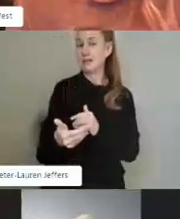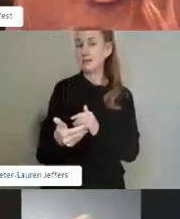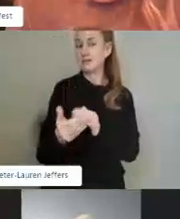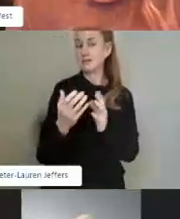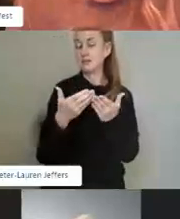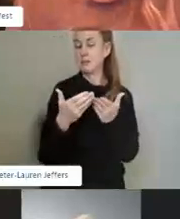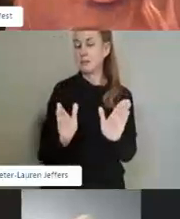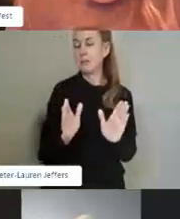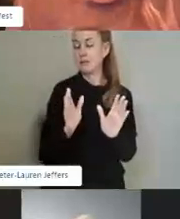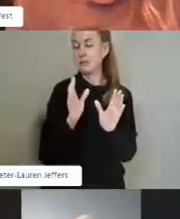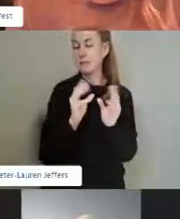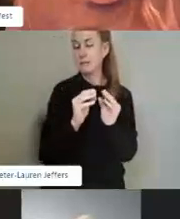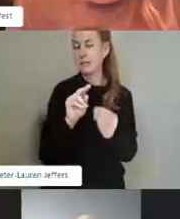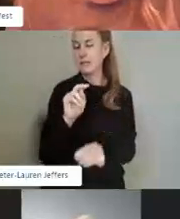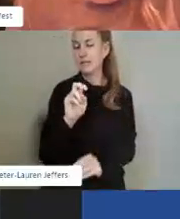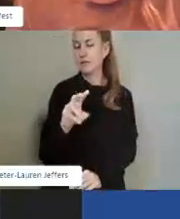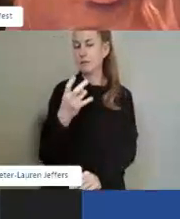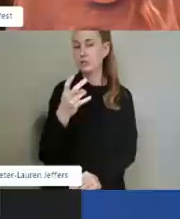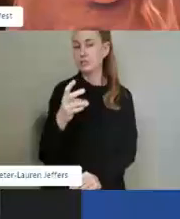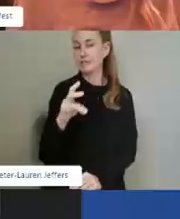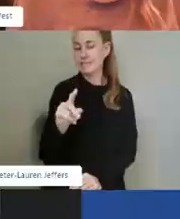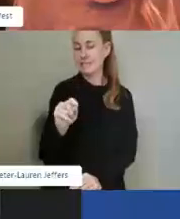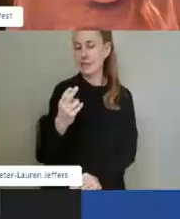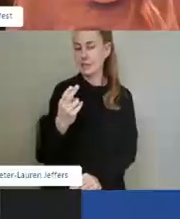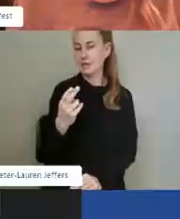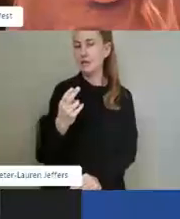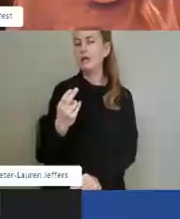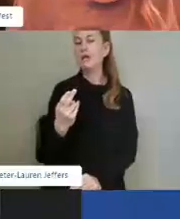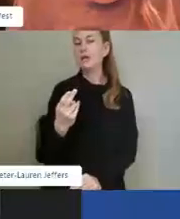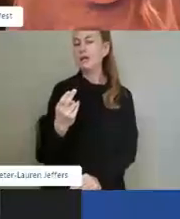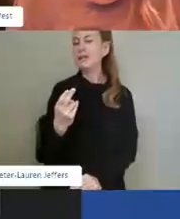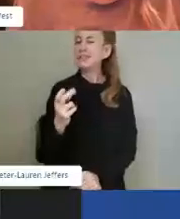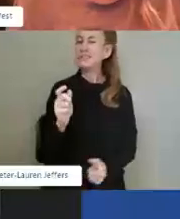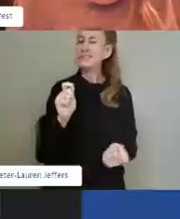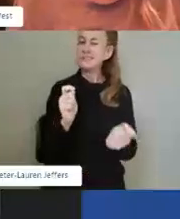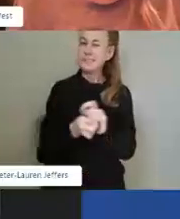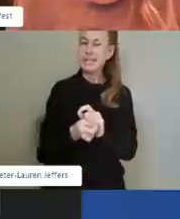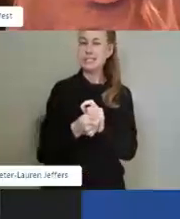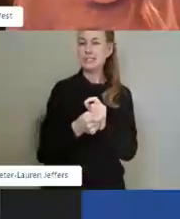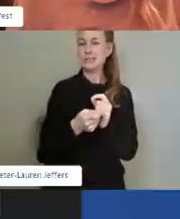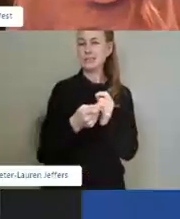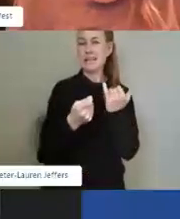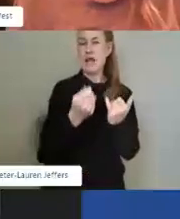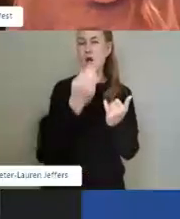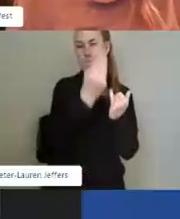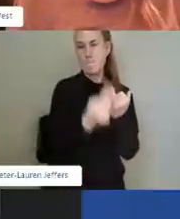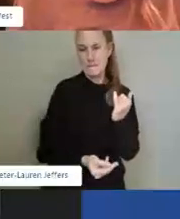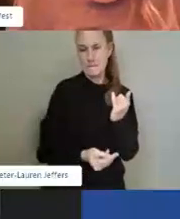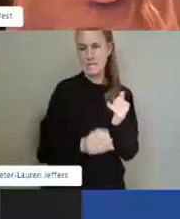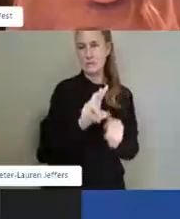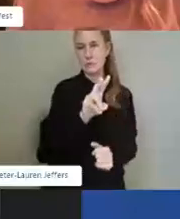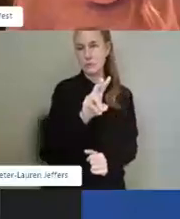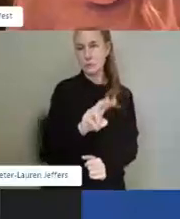public meeting is on November 17th. It has changed. It's on Mondays now, and it's from 2 o'clock